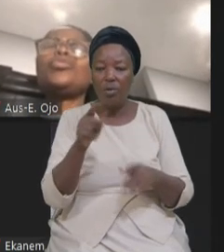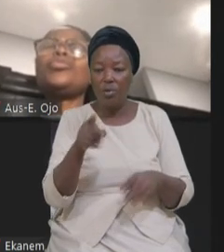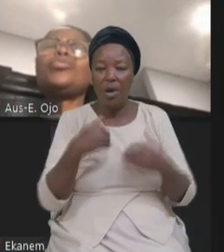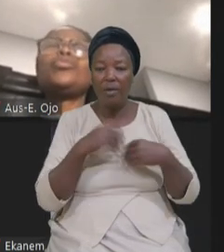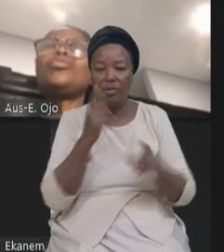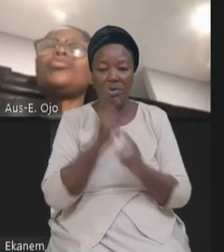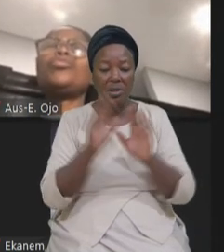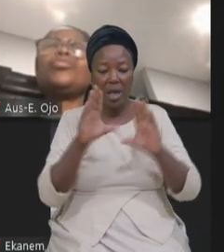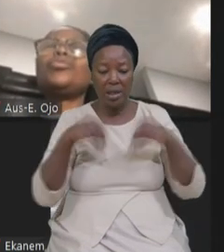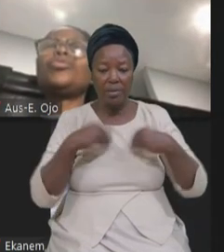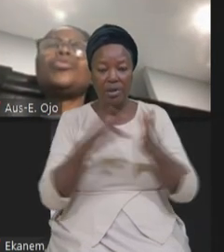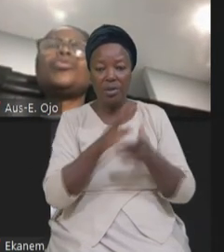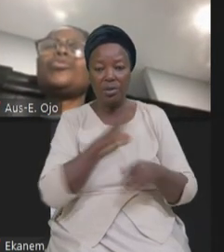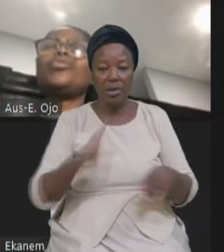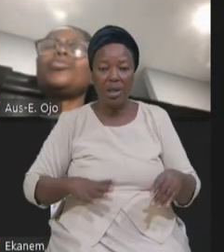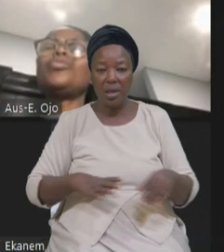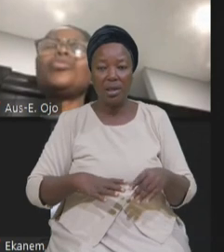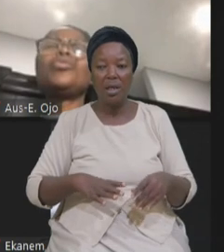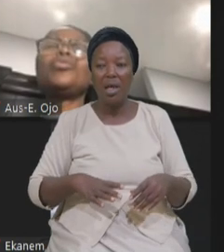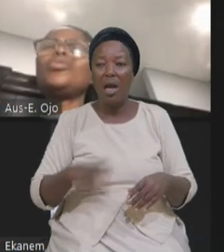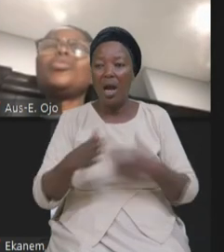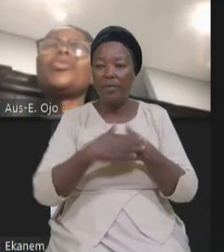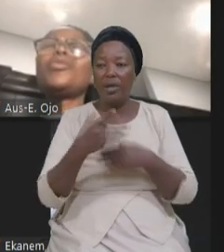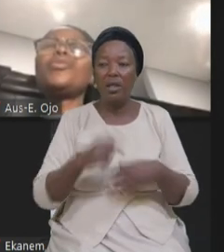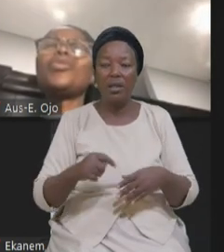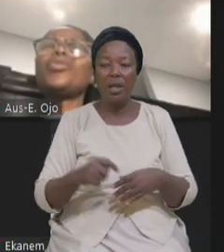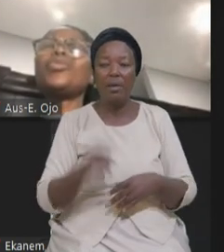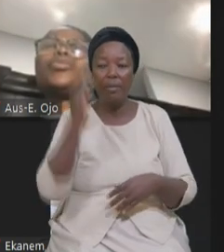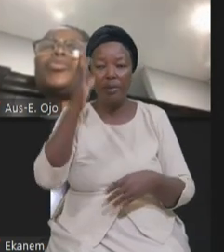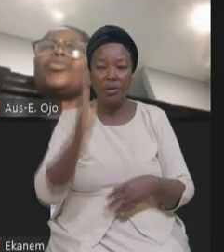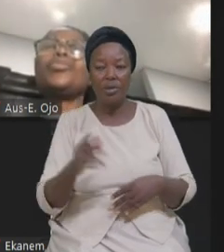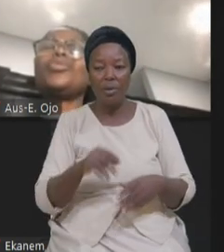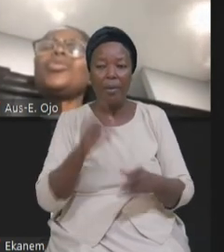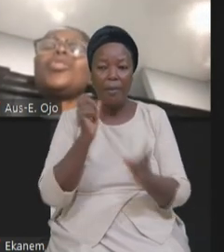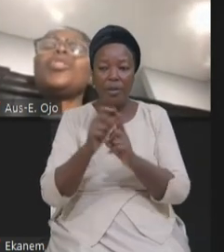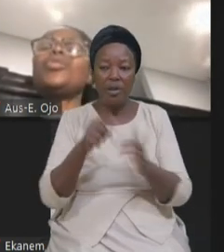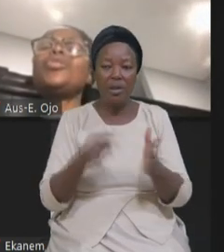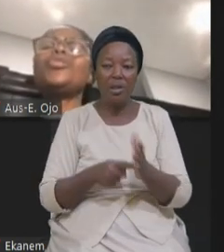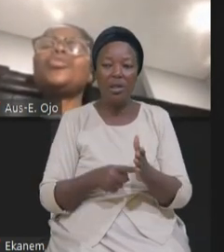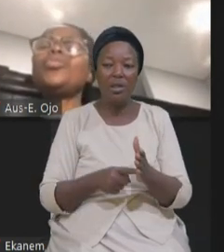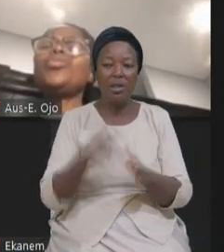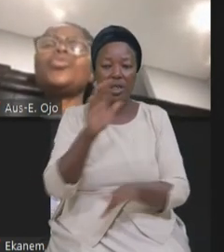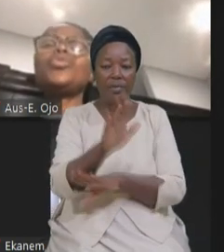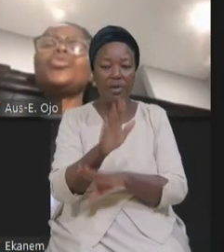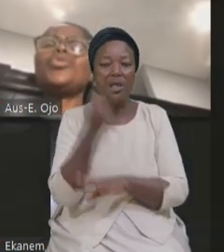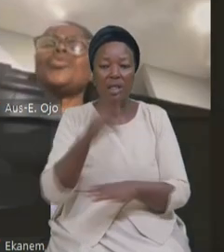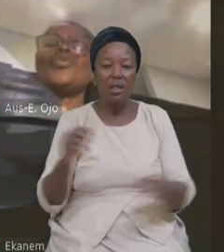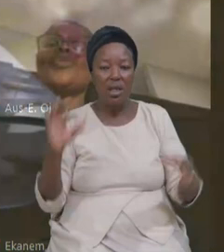Christ after the pastor's message this evening, there is a link,